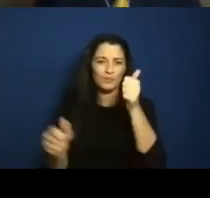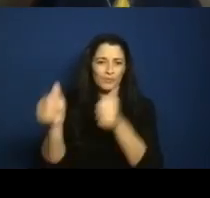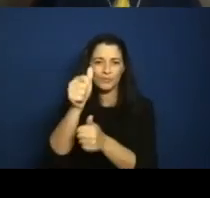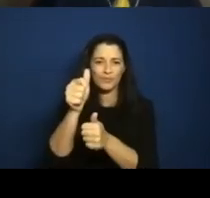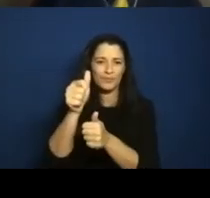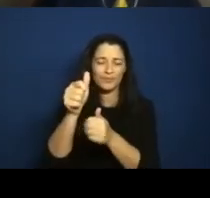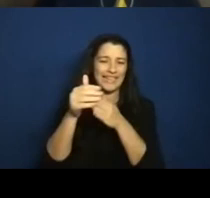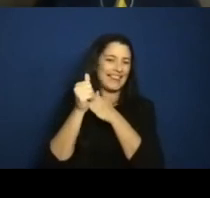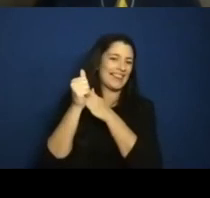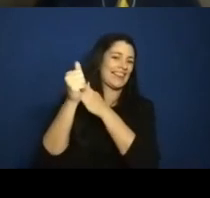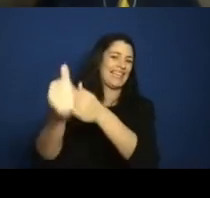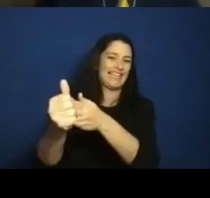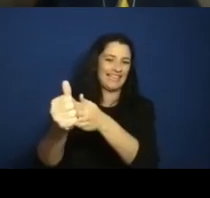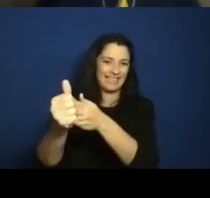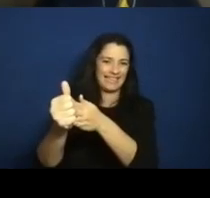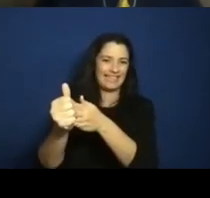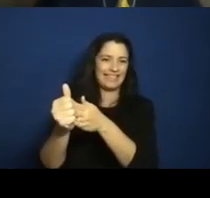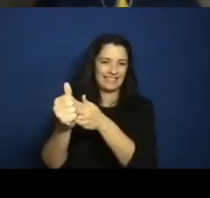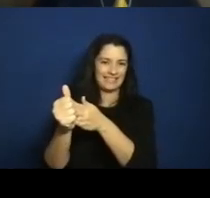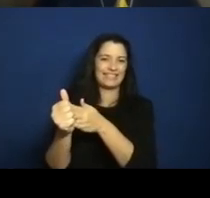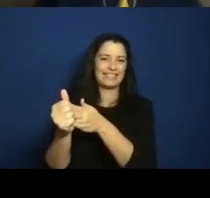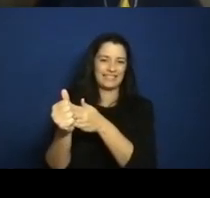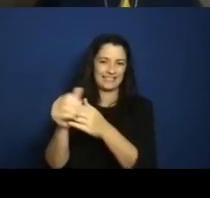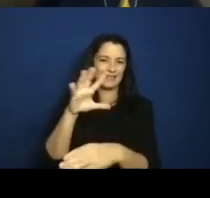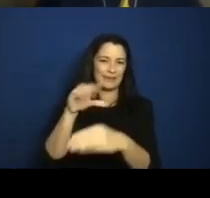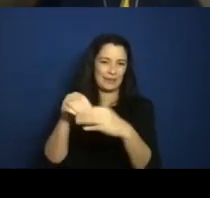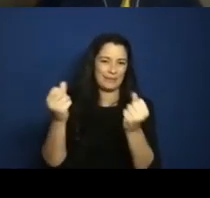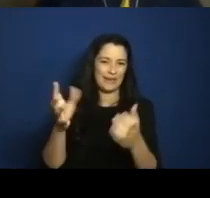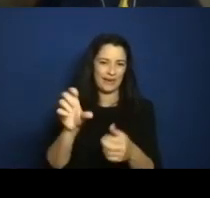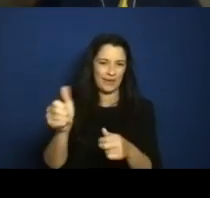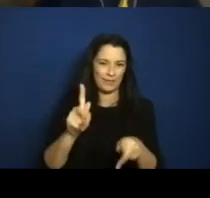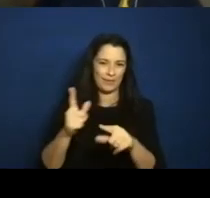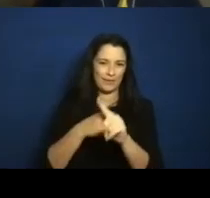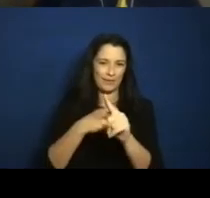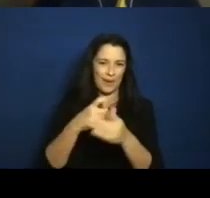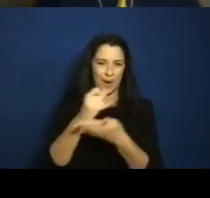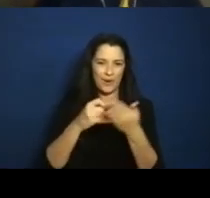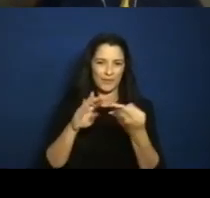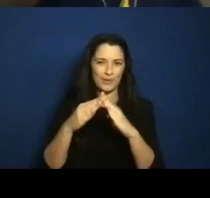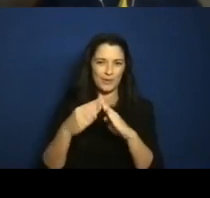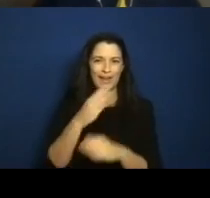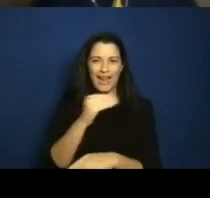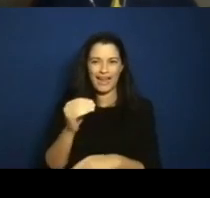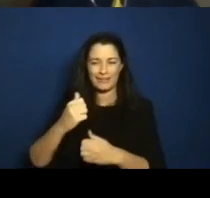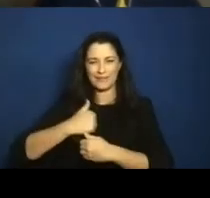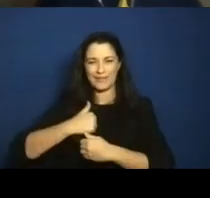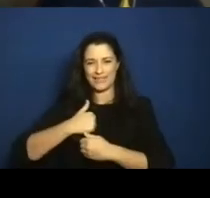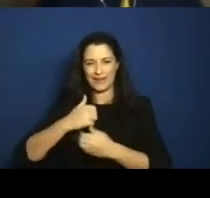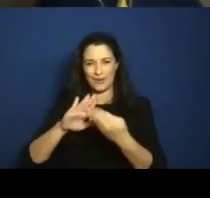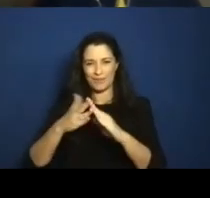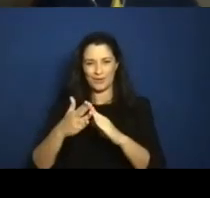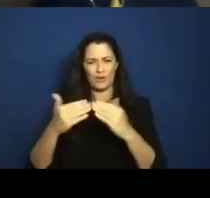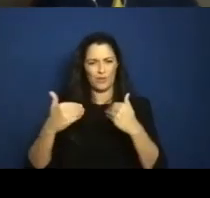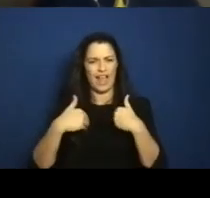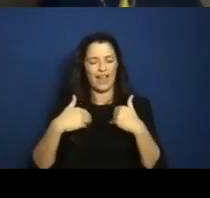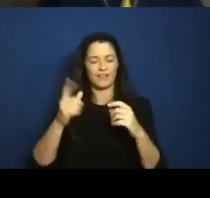at the helm, along with a lot of other folk from the arts community and the military community in terms of having the vision to